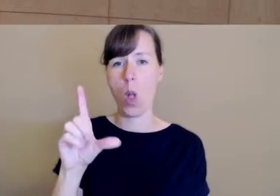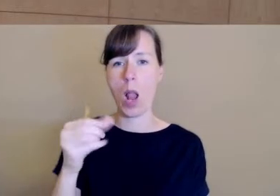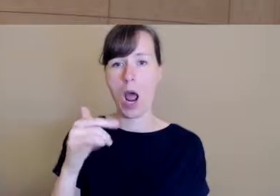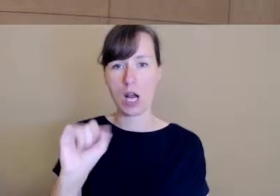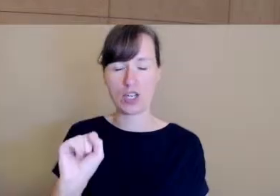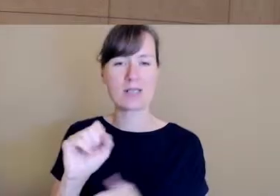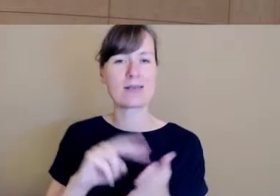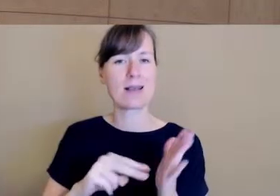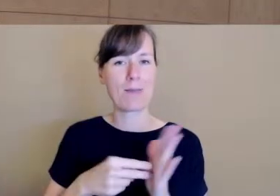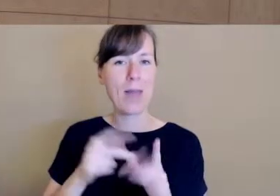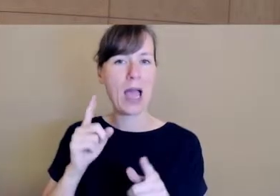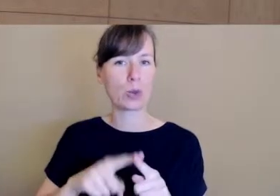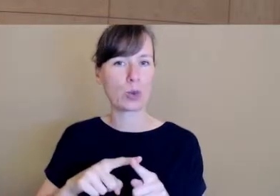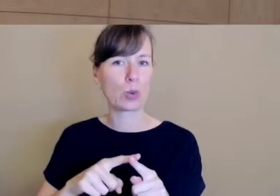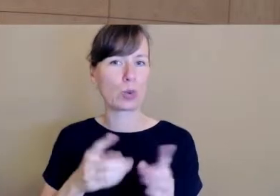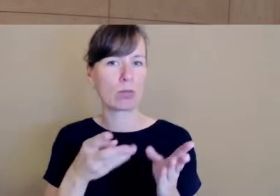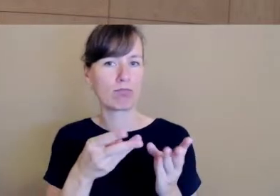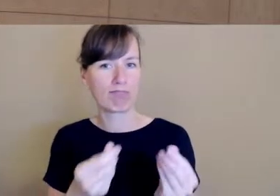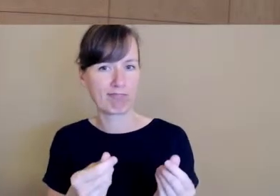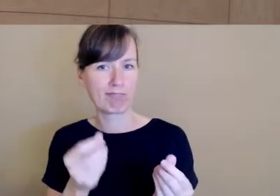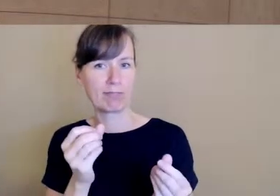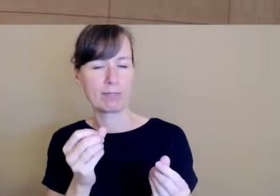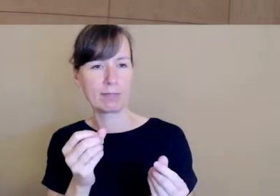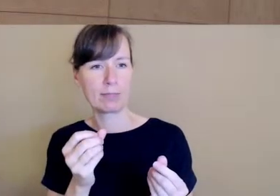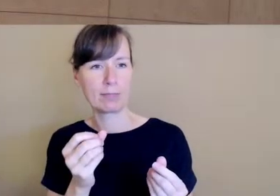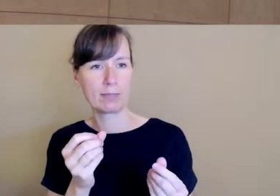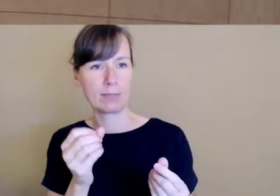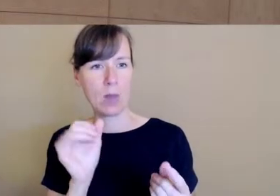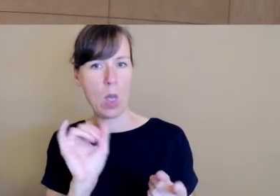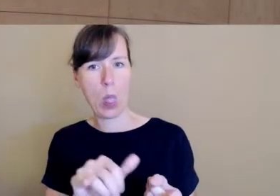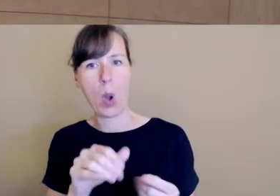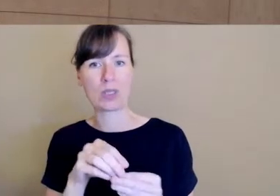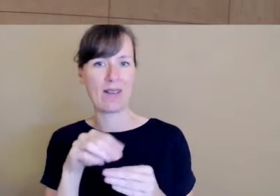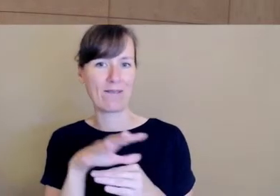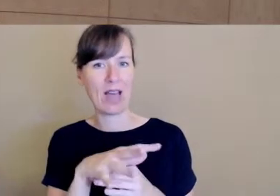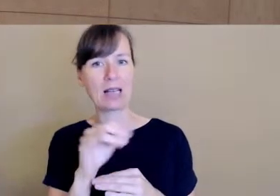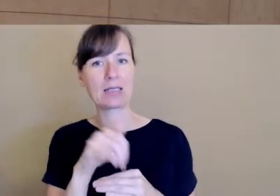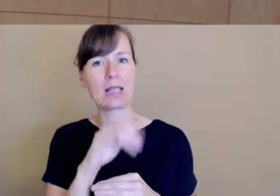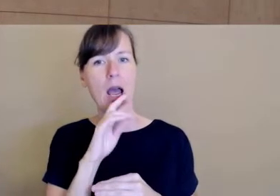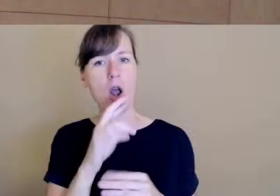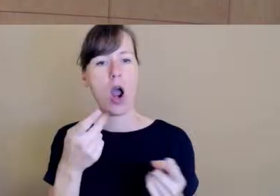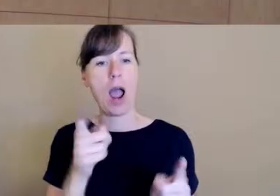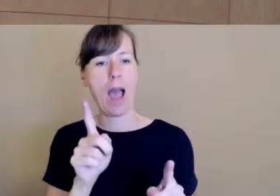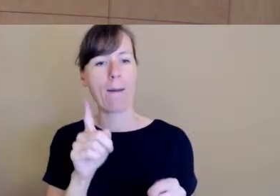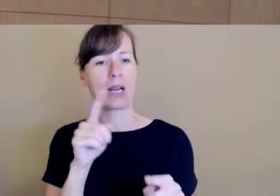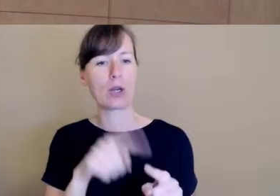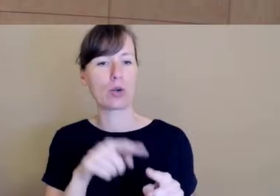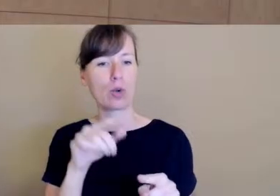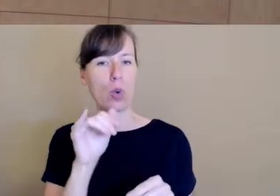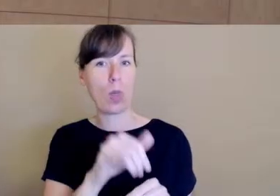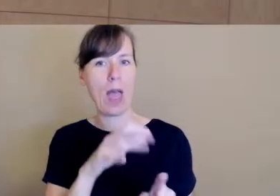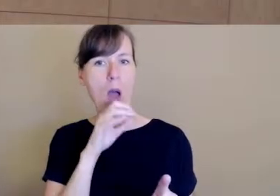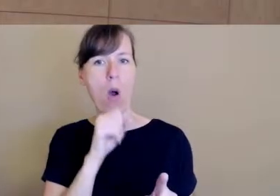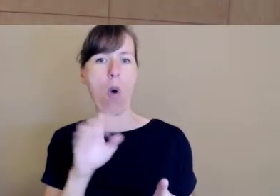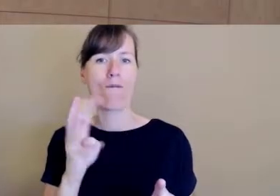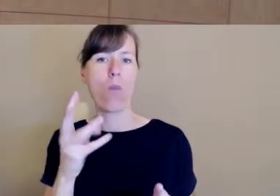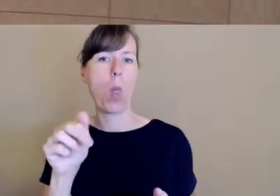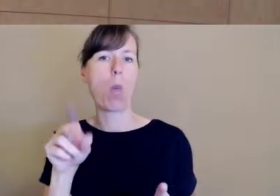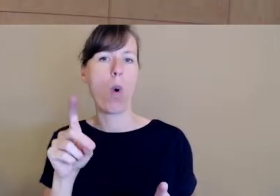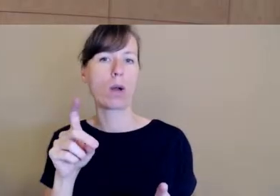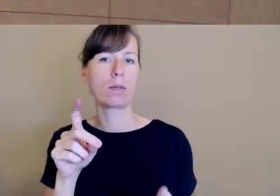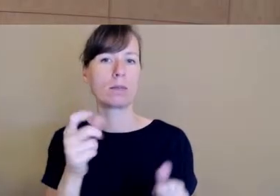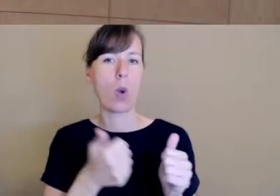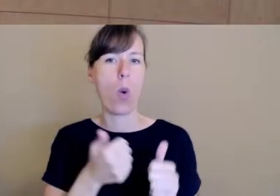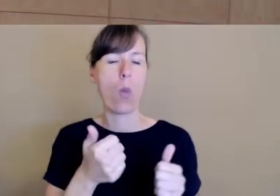meant to ameliorate or to mediate those effects that are happening to the Old Fourth Ward, whether those funds are coming